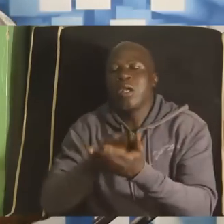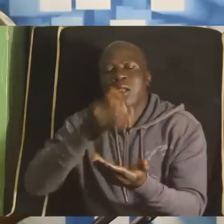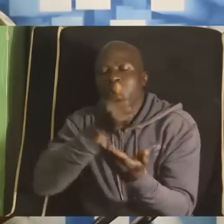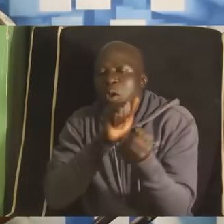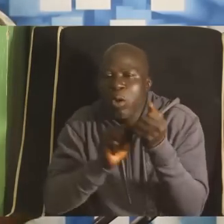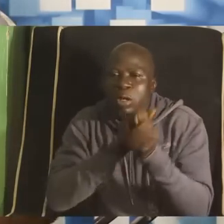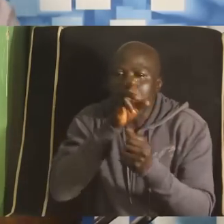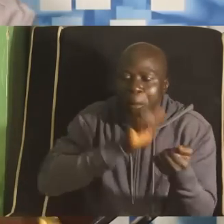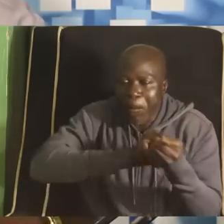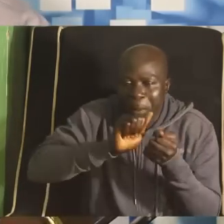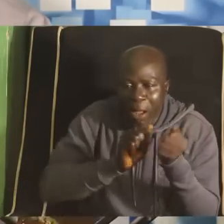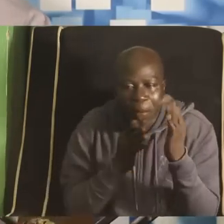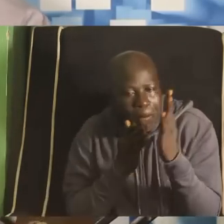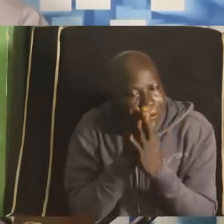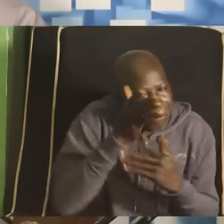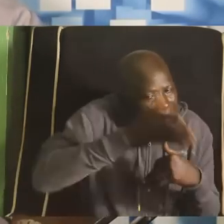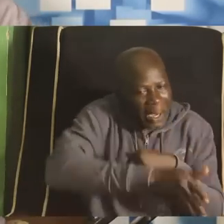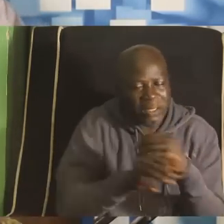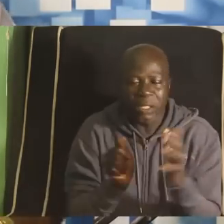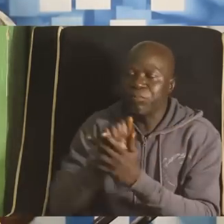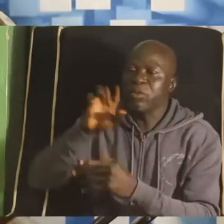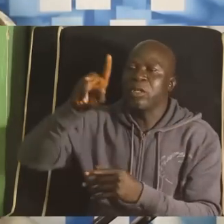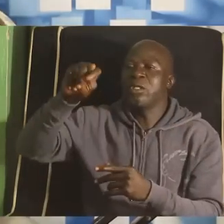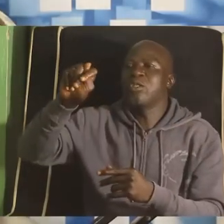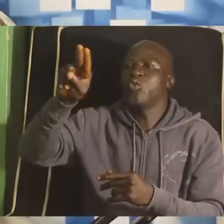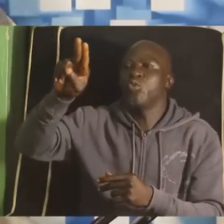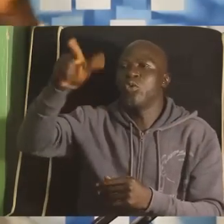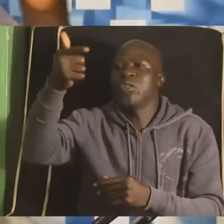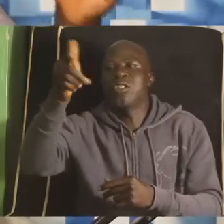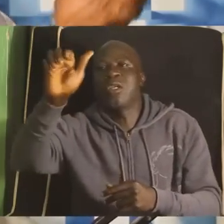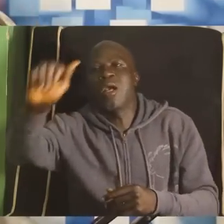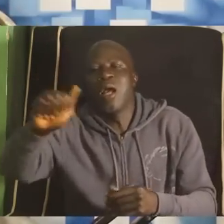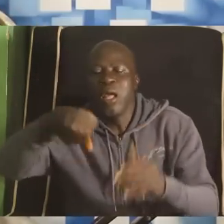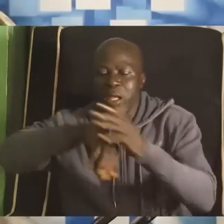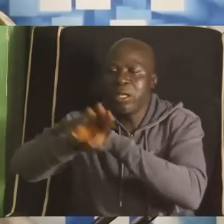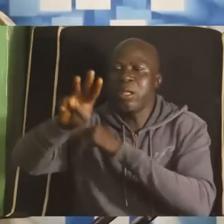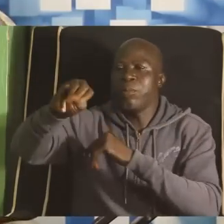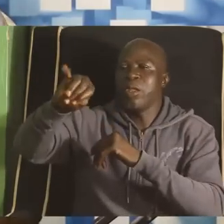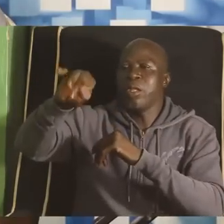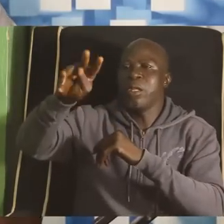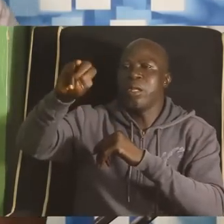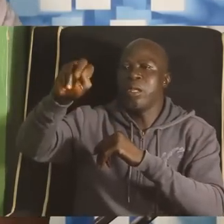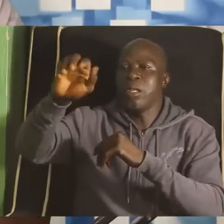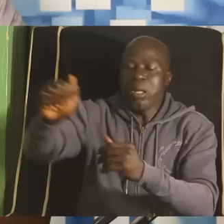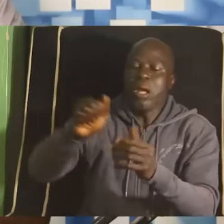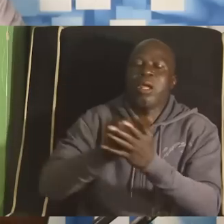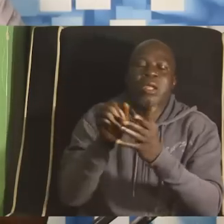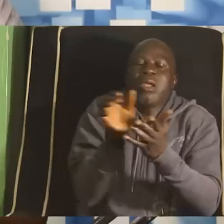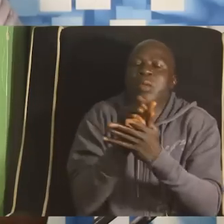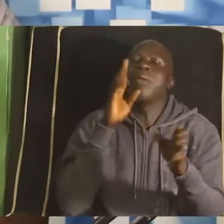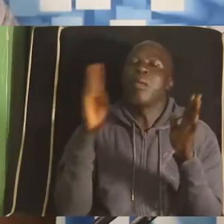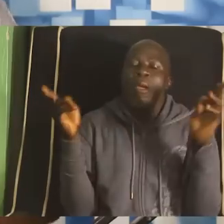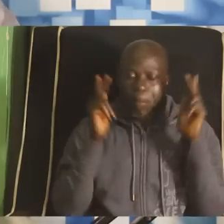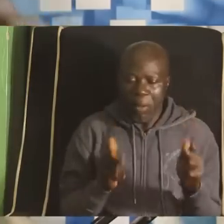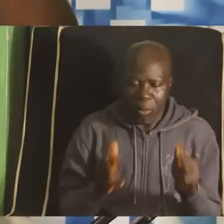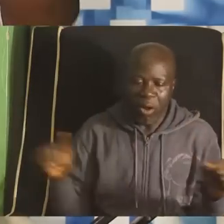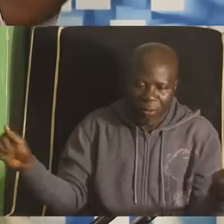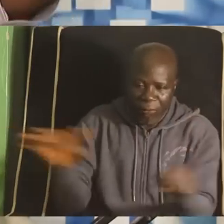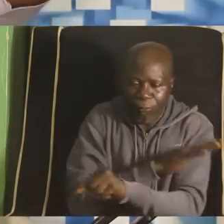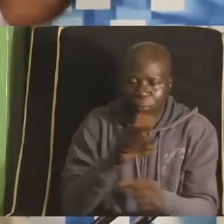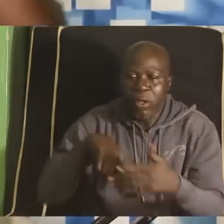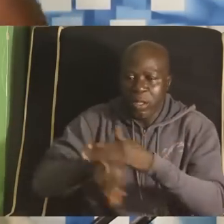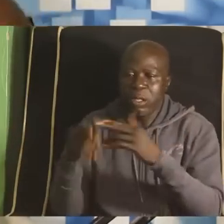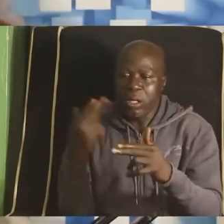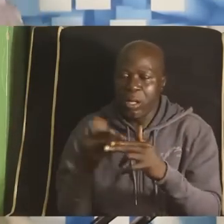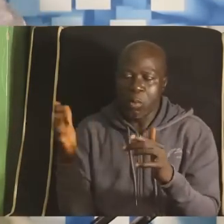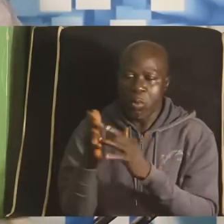bypass. Western bypass. Need two gunny men. Two gunny men. People not to paddle. That's why we meet. be healed. It will be powerful.